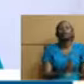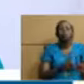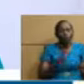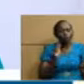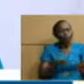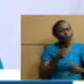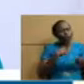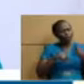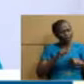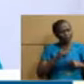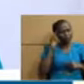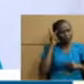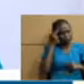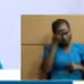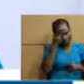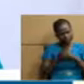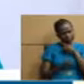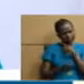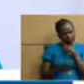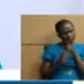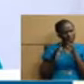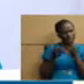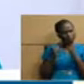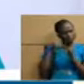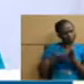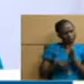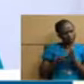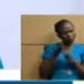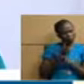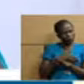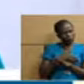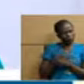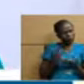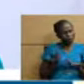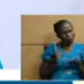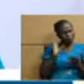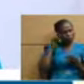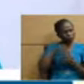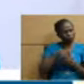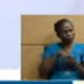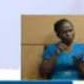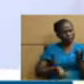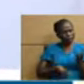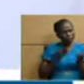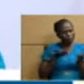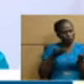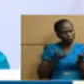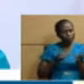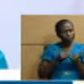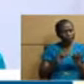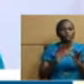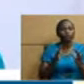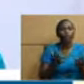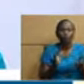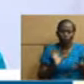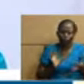our policies, look at them, what exactly did we enumerate in those policies and how are we implementing, because there is a very